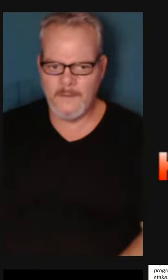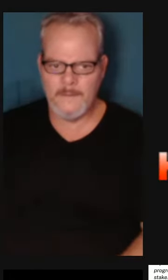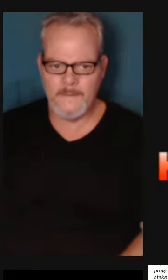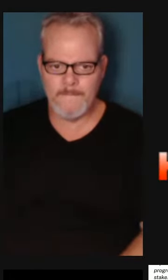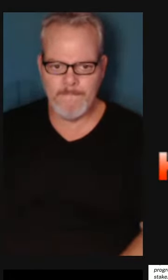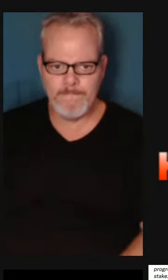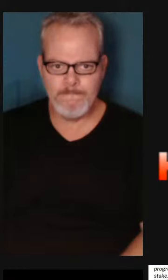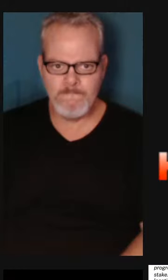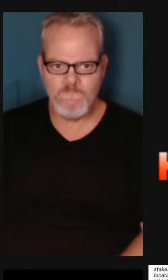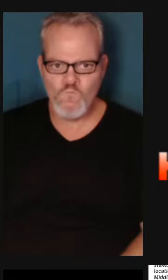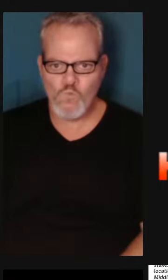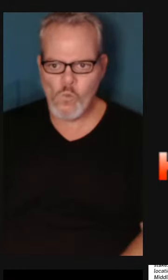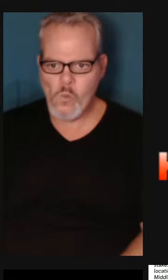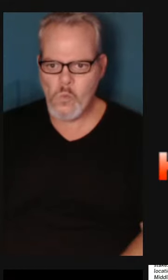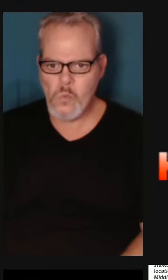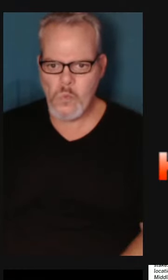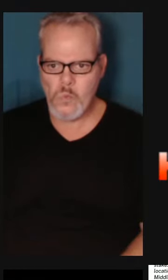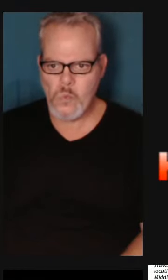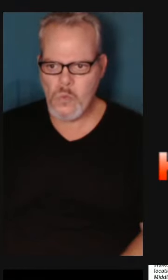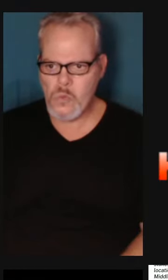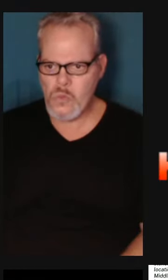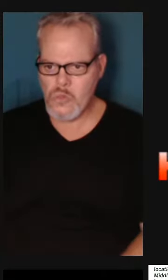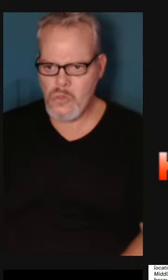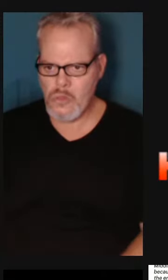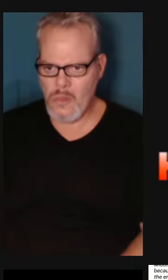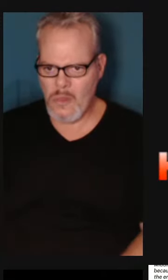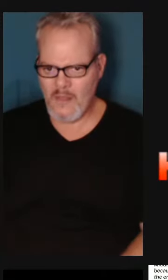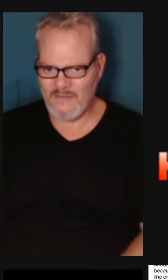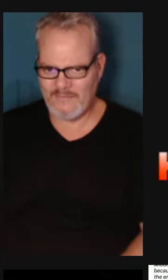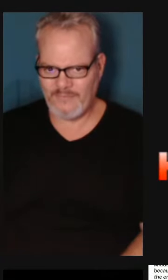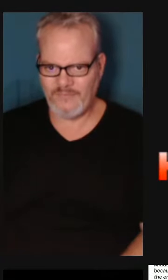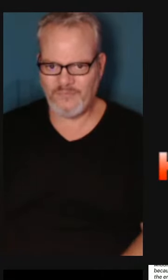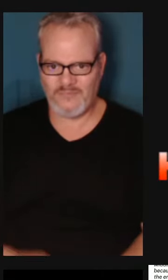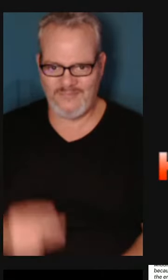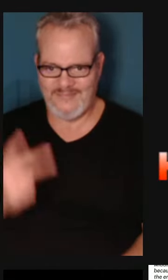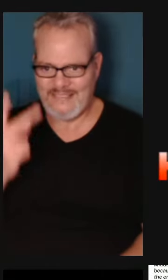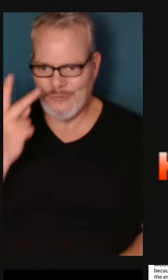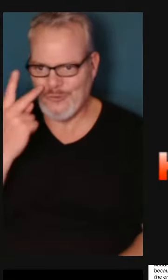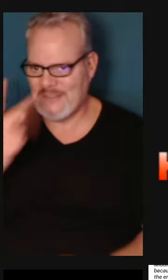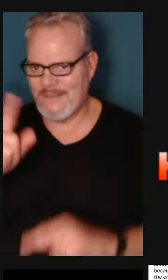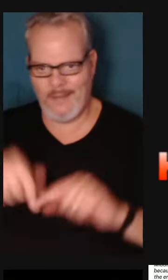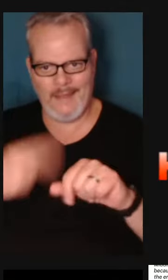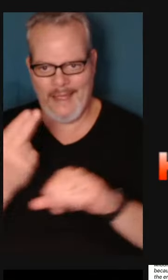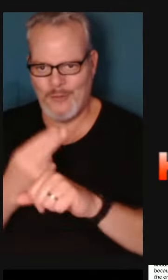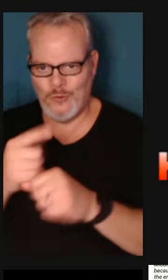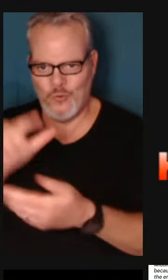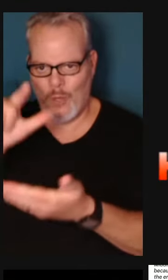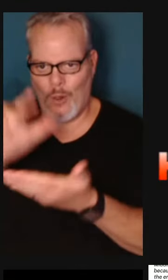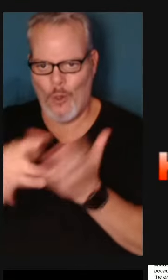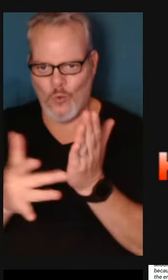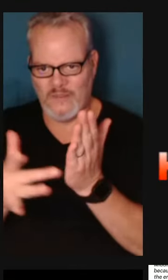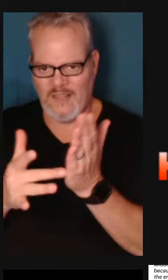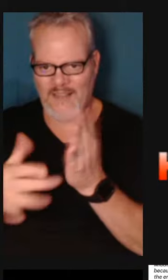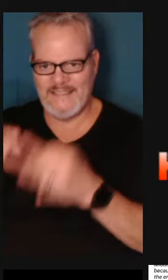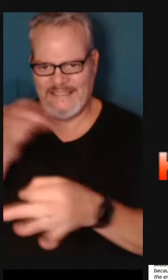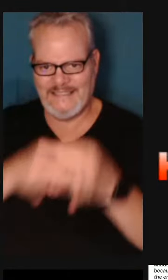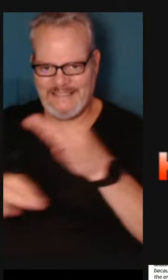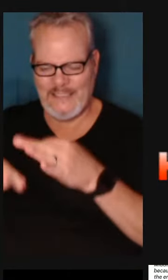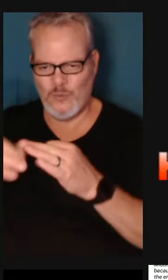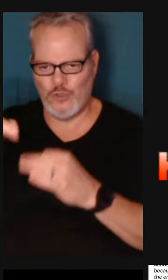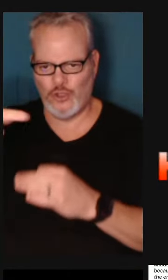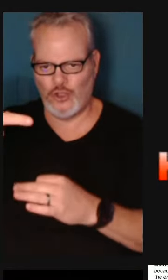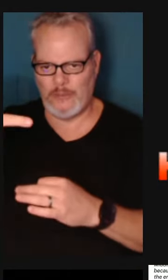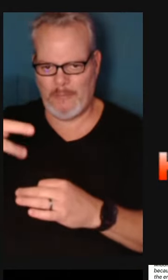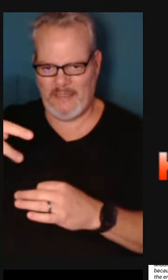And then you see them backing off of the low-tech methods and turning to GPS, high-precision